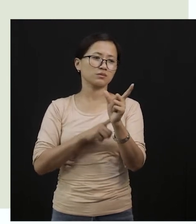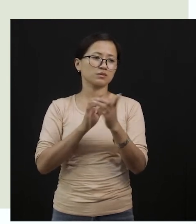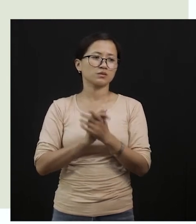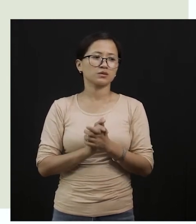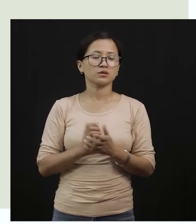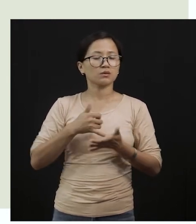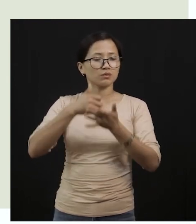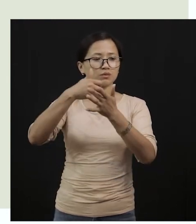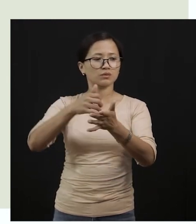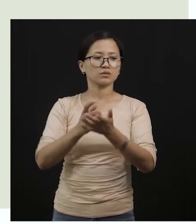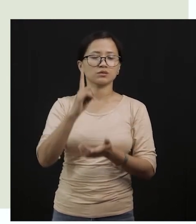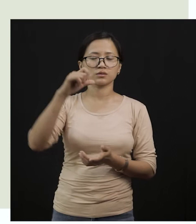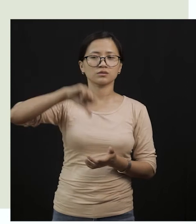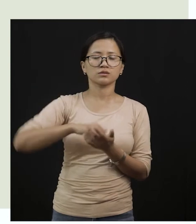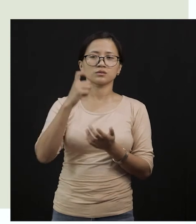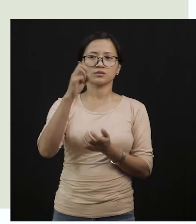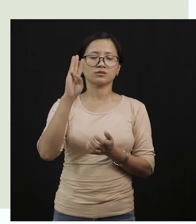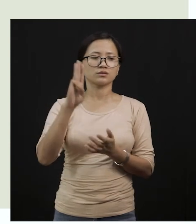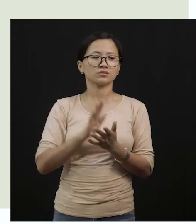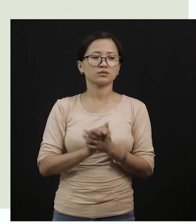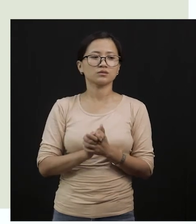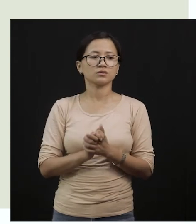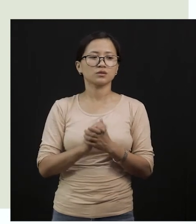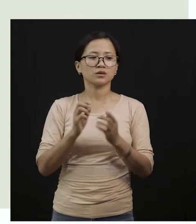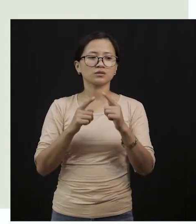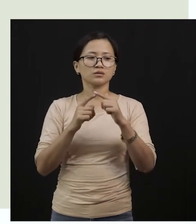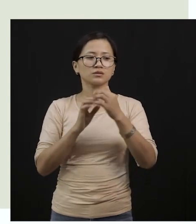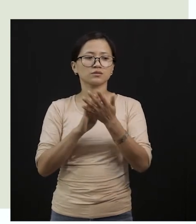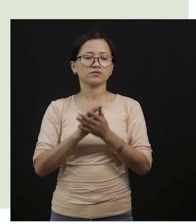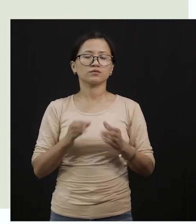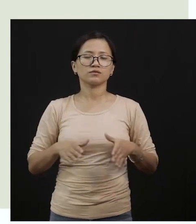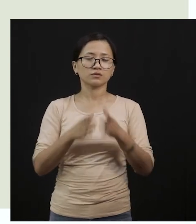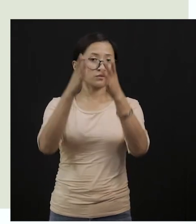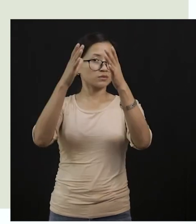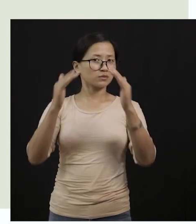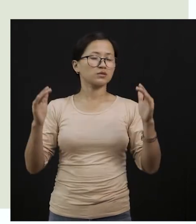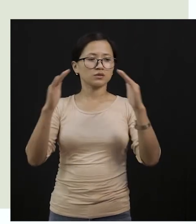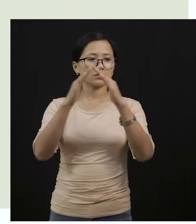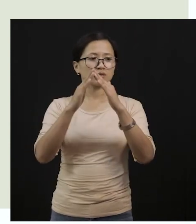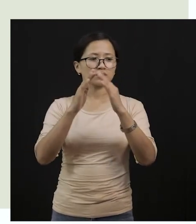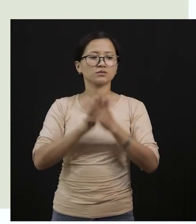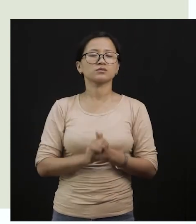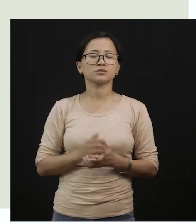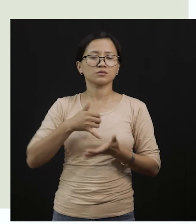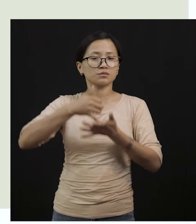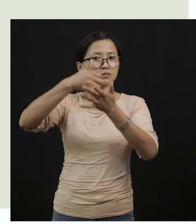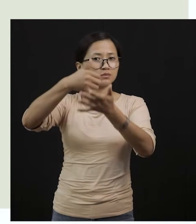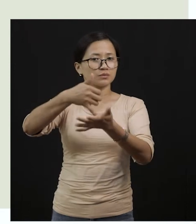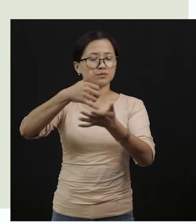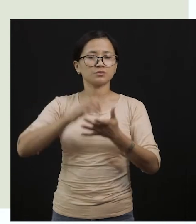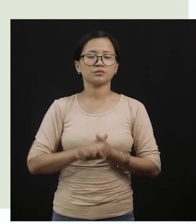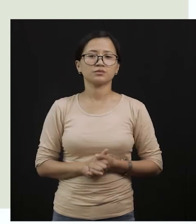year 1973, she won another award, that is Templeton Foundation Prize. Read along with me.